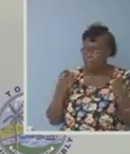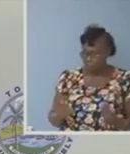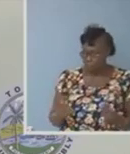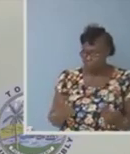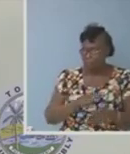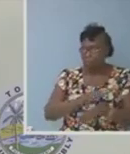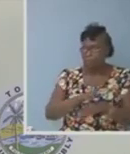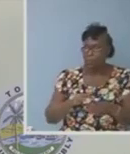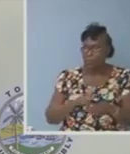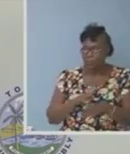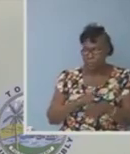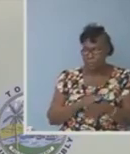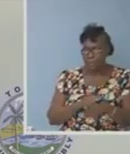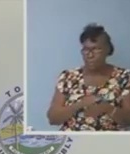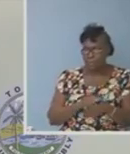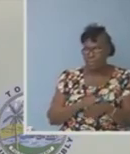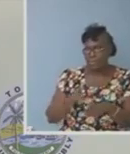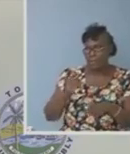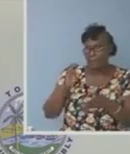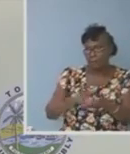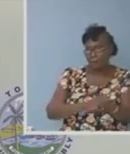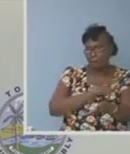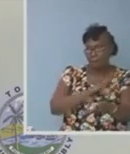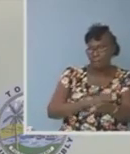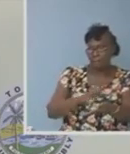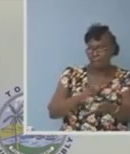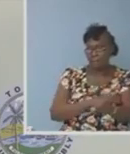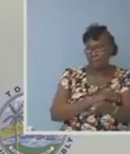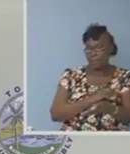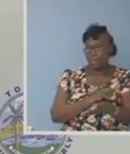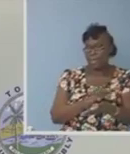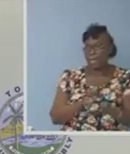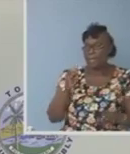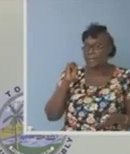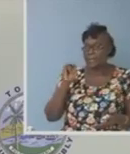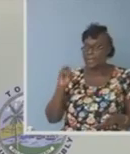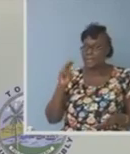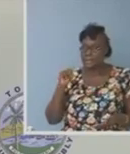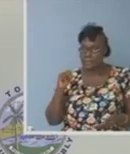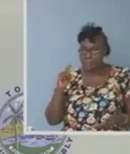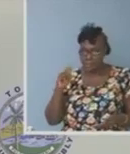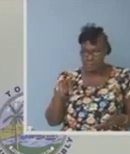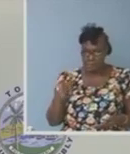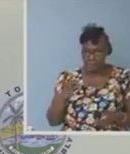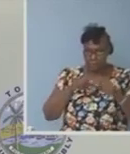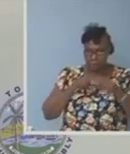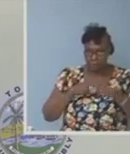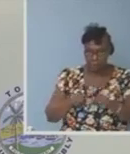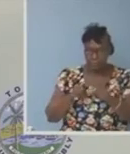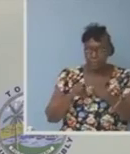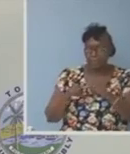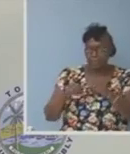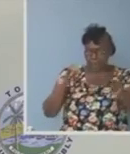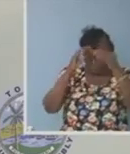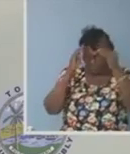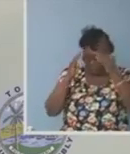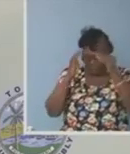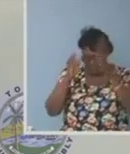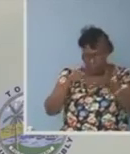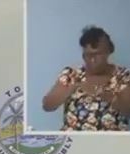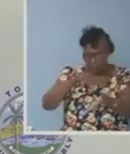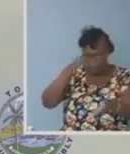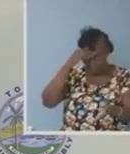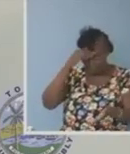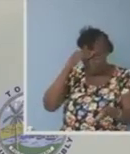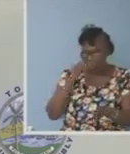various arms of technology and even social media to continue the teaching learning process and